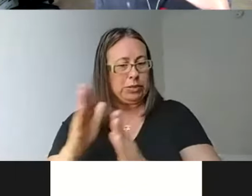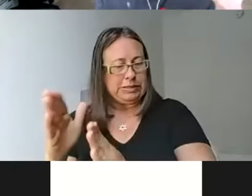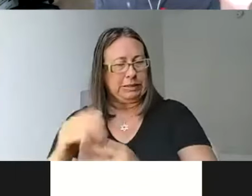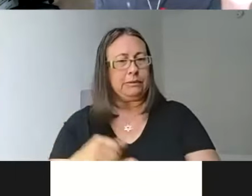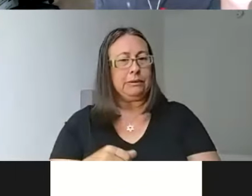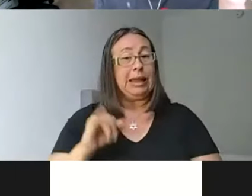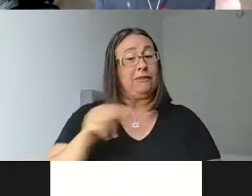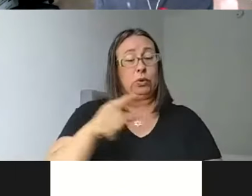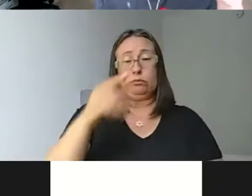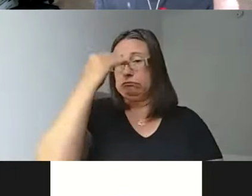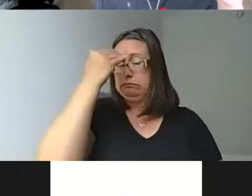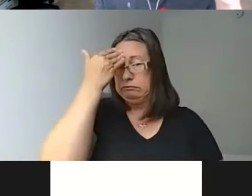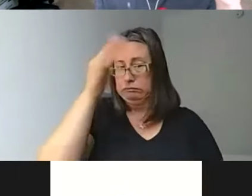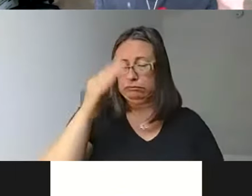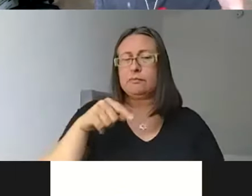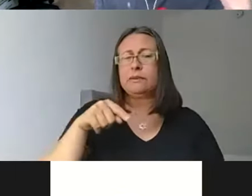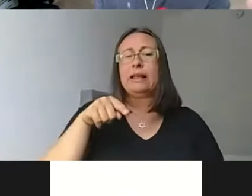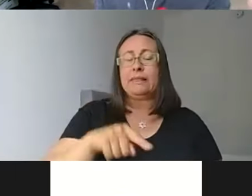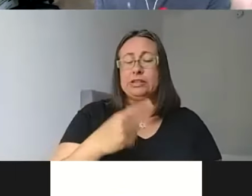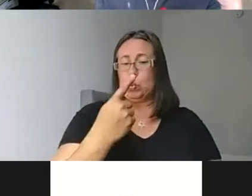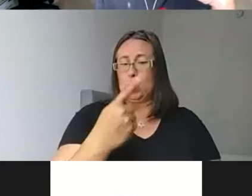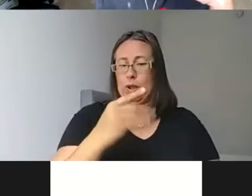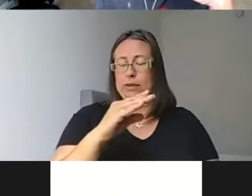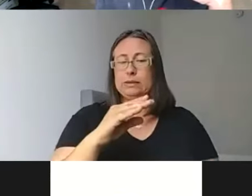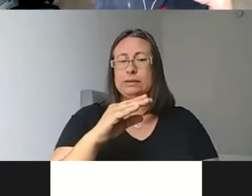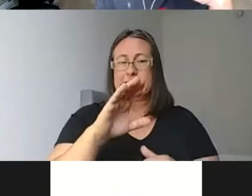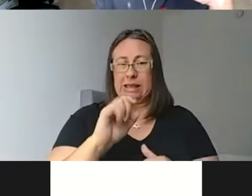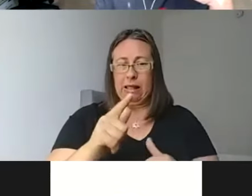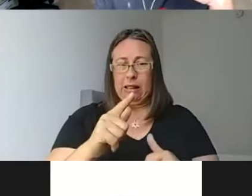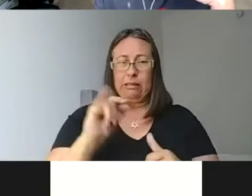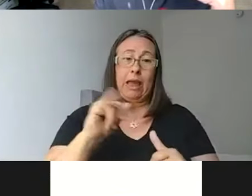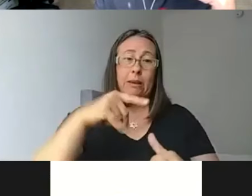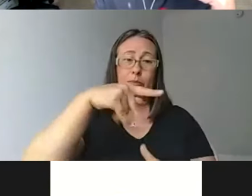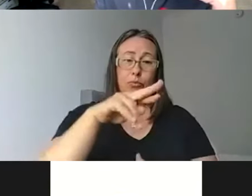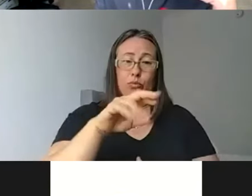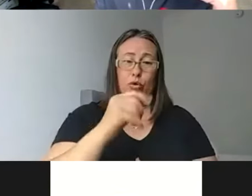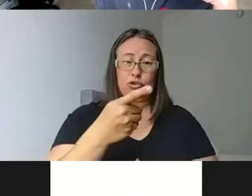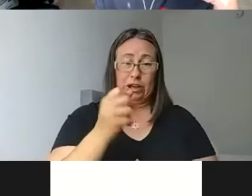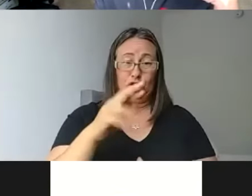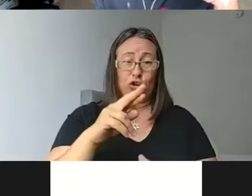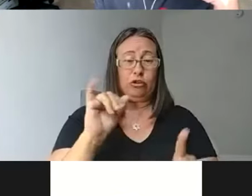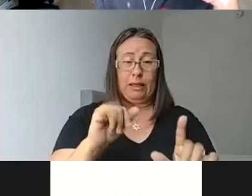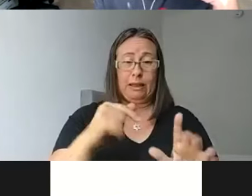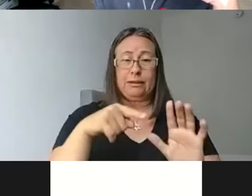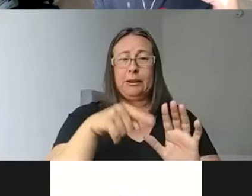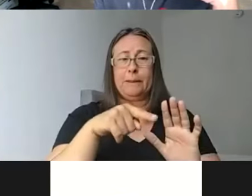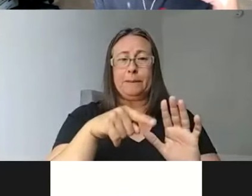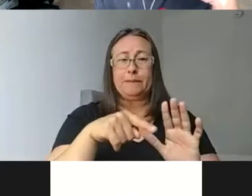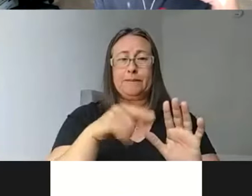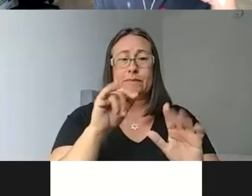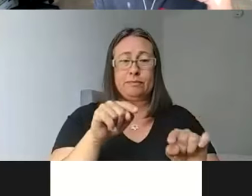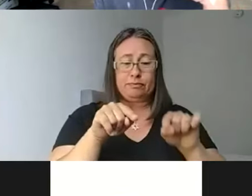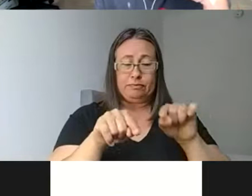way to take individual single cells like these progenitors here. So, oops.